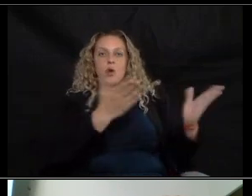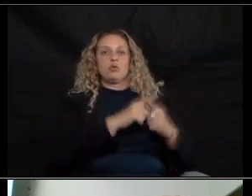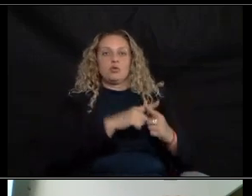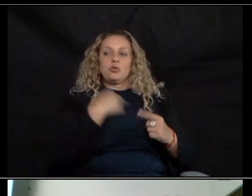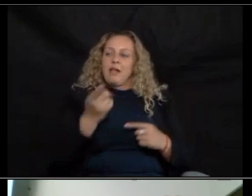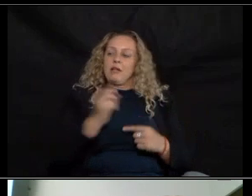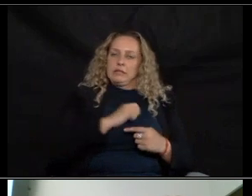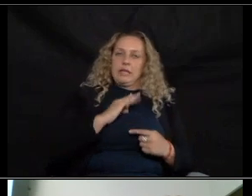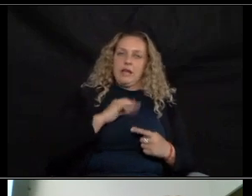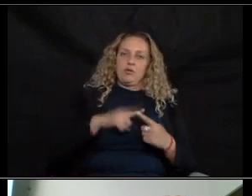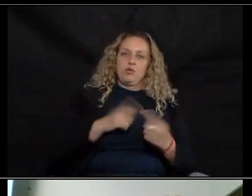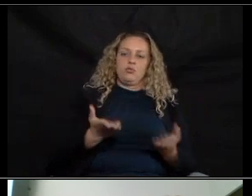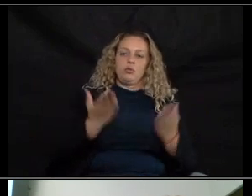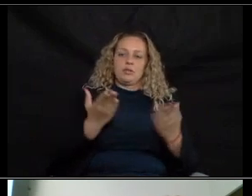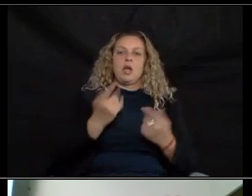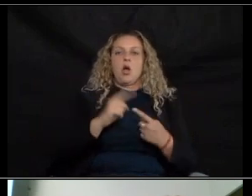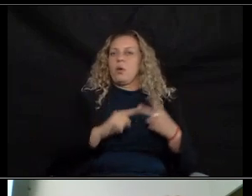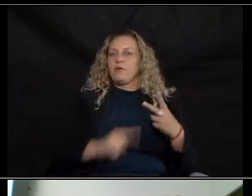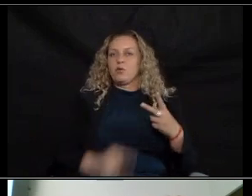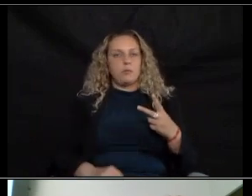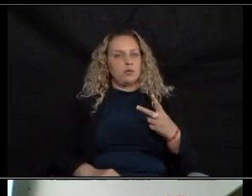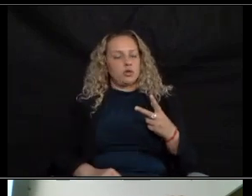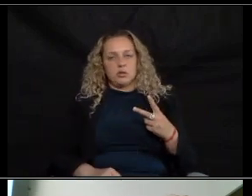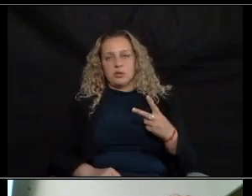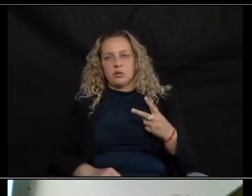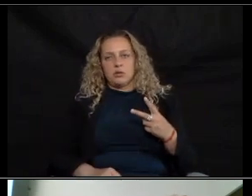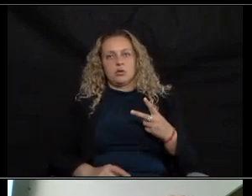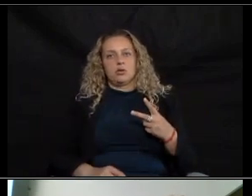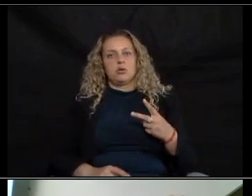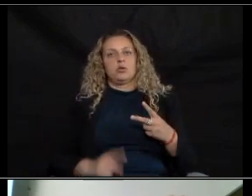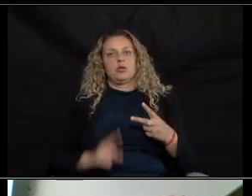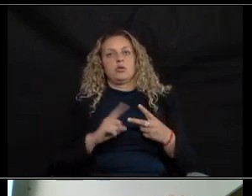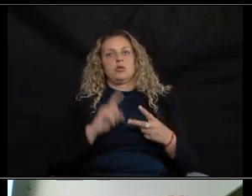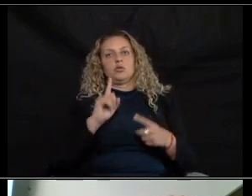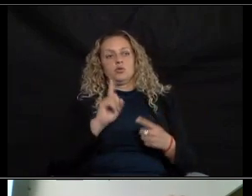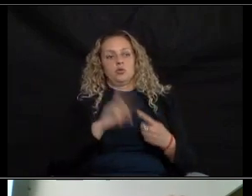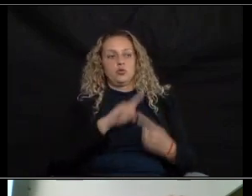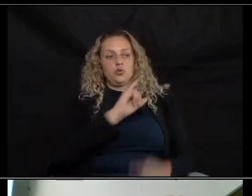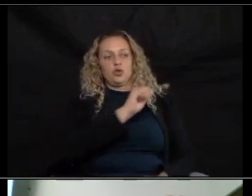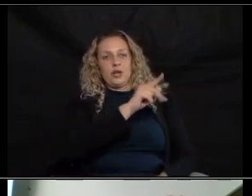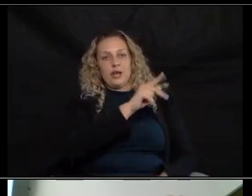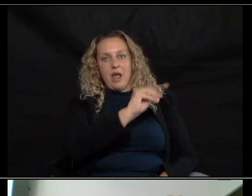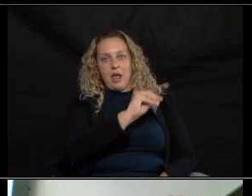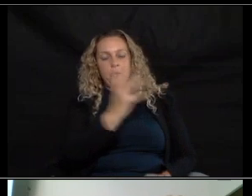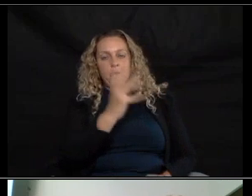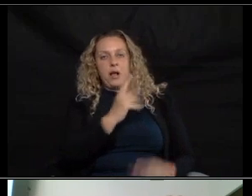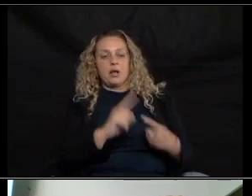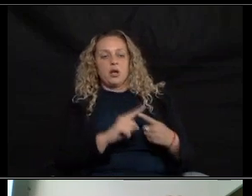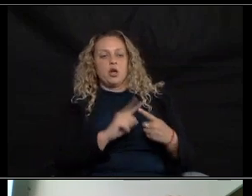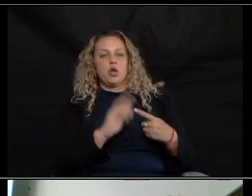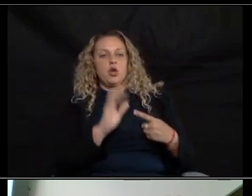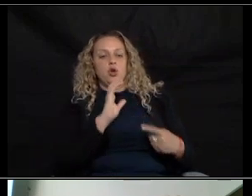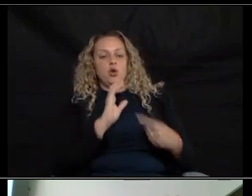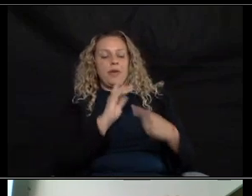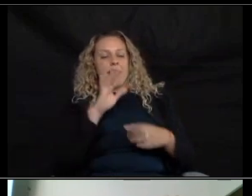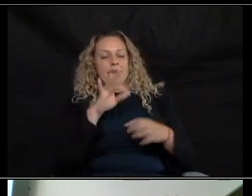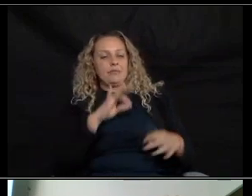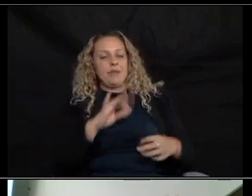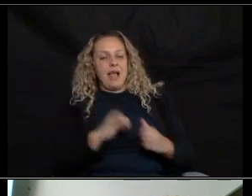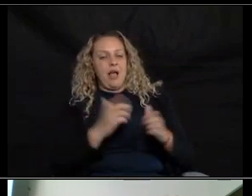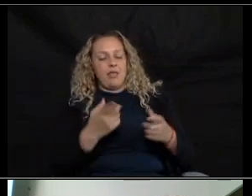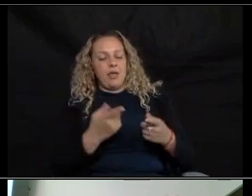to present one of two options, you know, to JKM. to communicate and explain how they